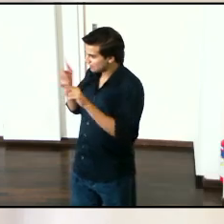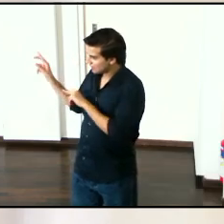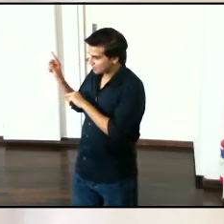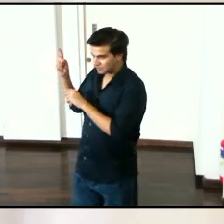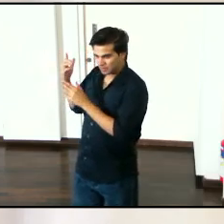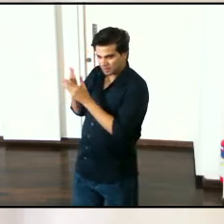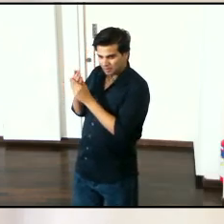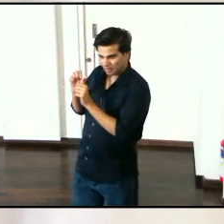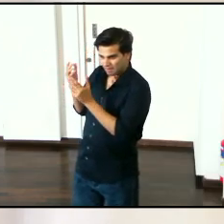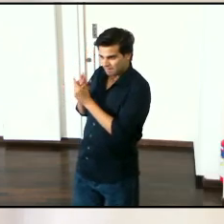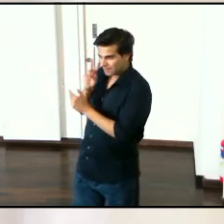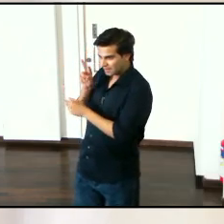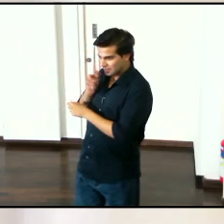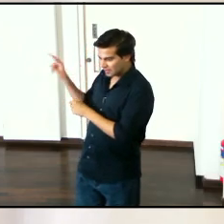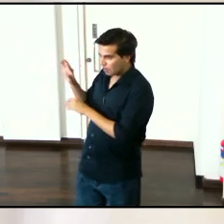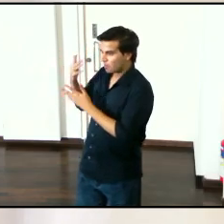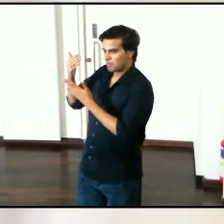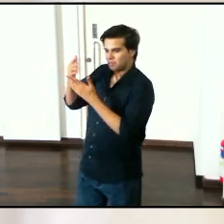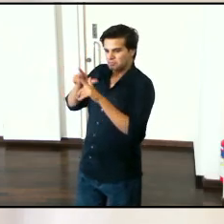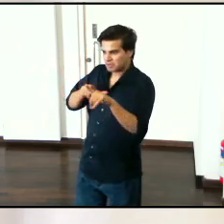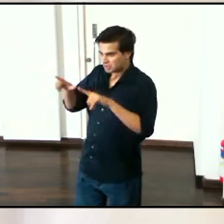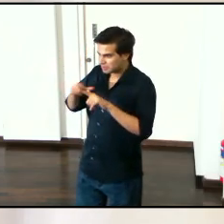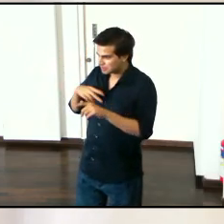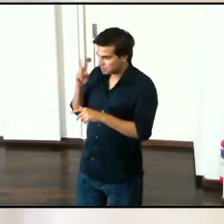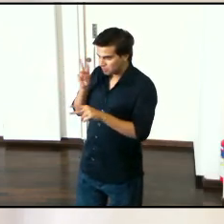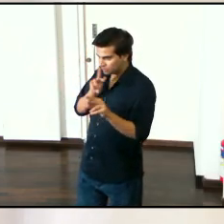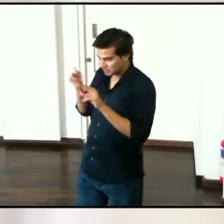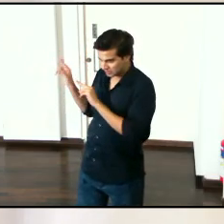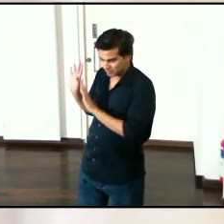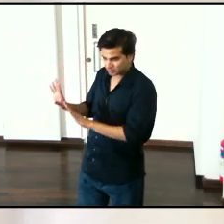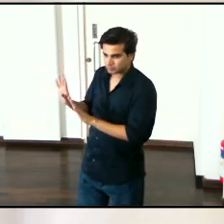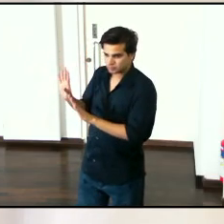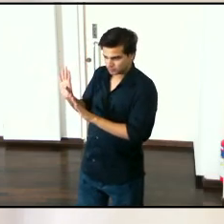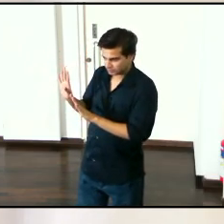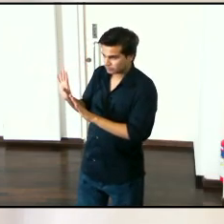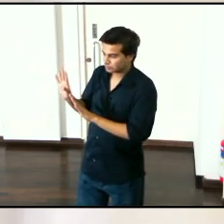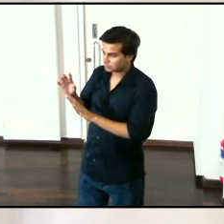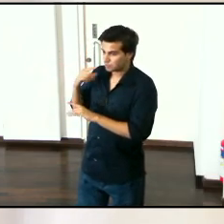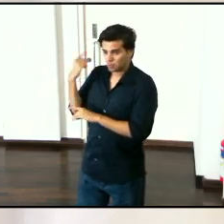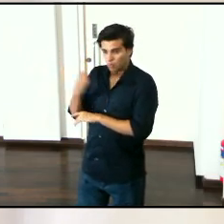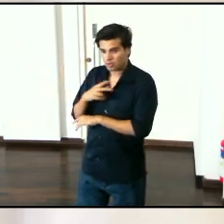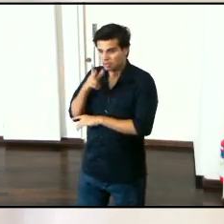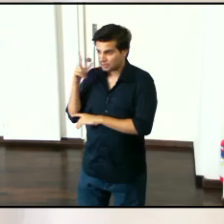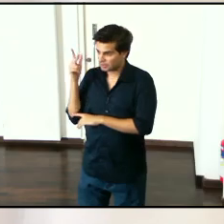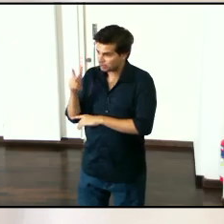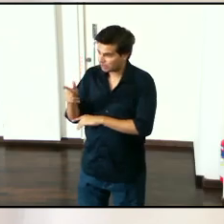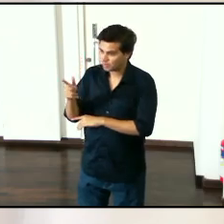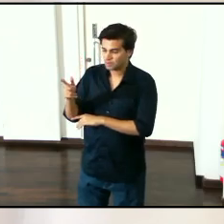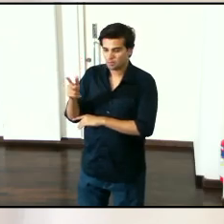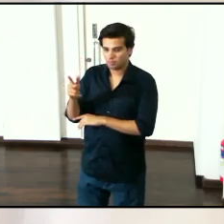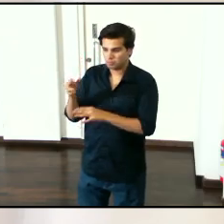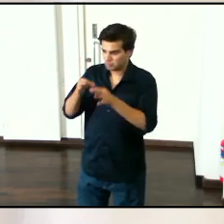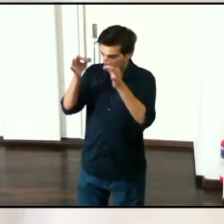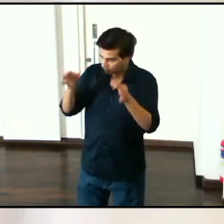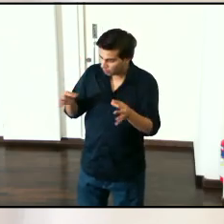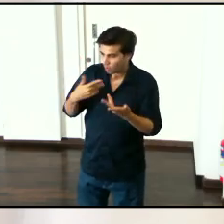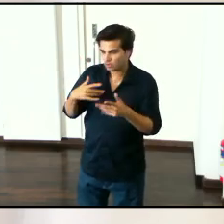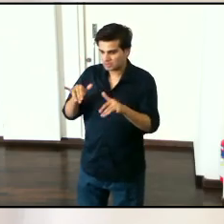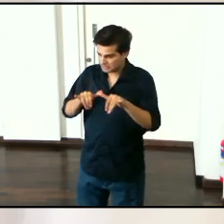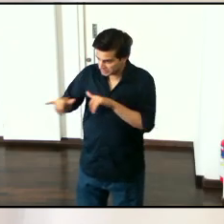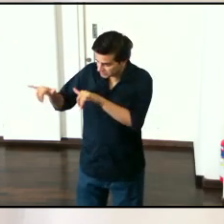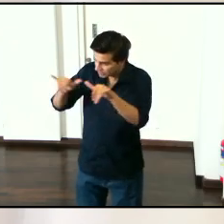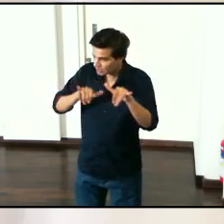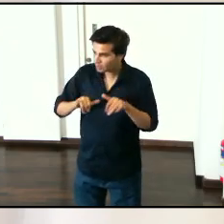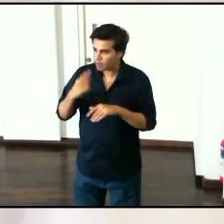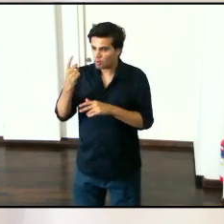of this kind, an exhibition of this kind, because it is not telling you a uniform or unitary or